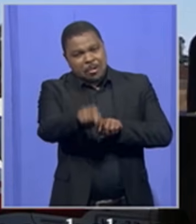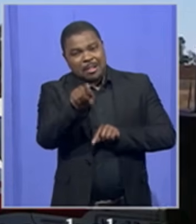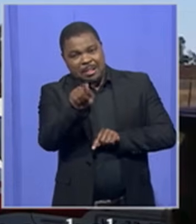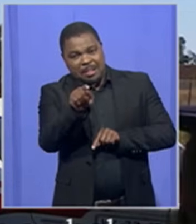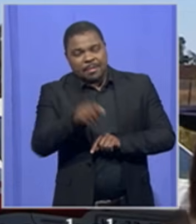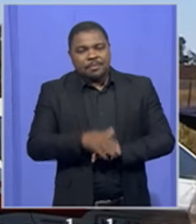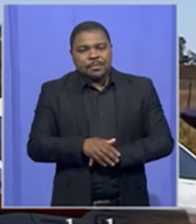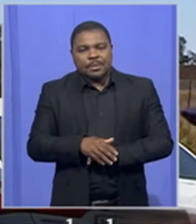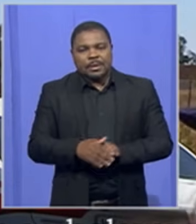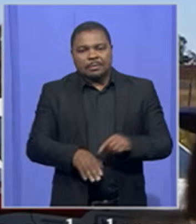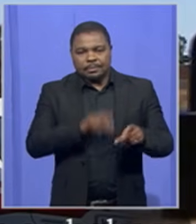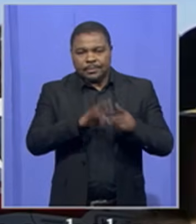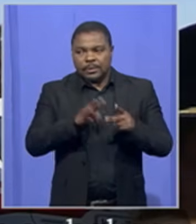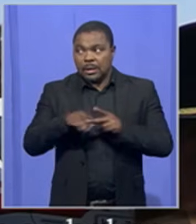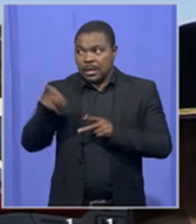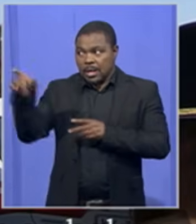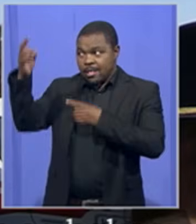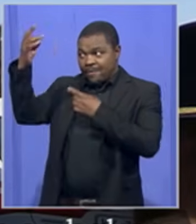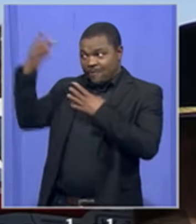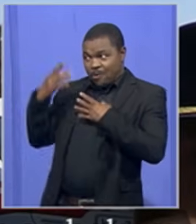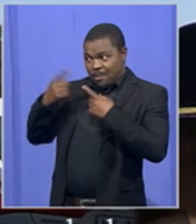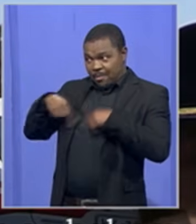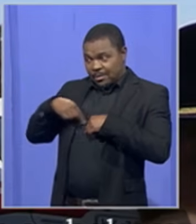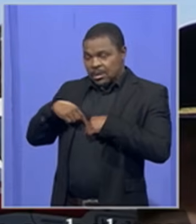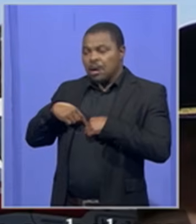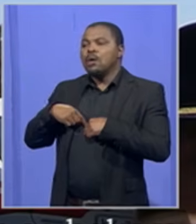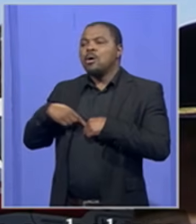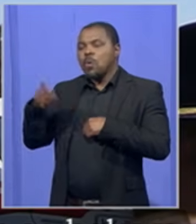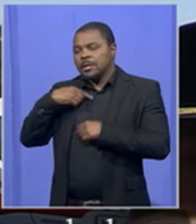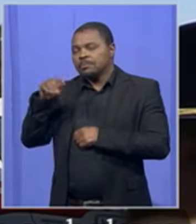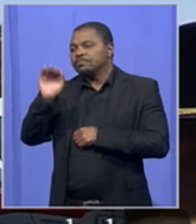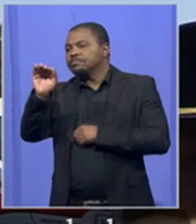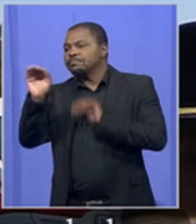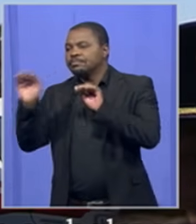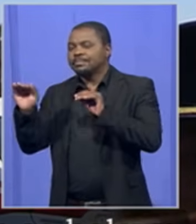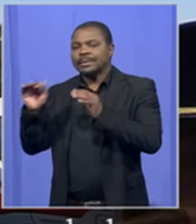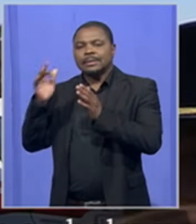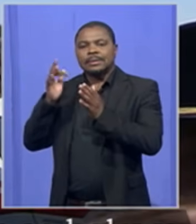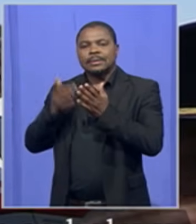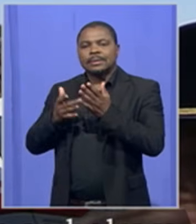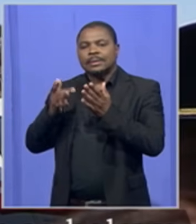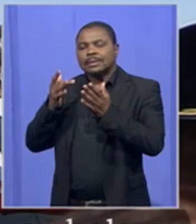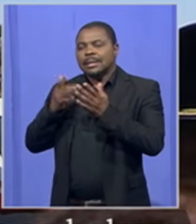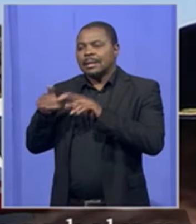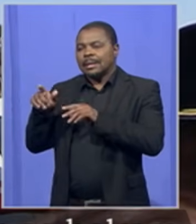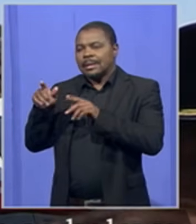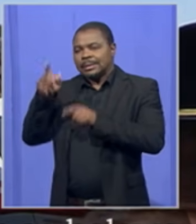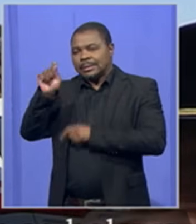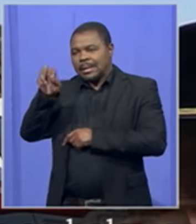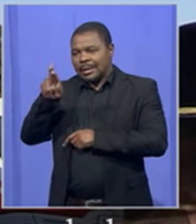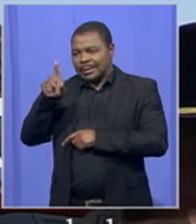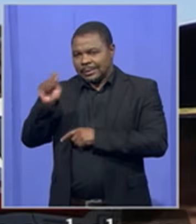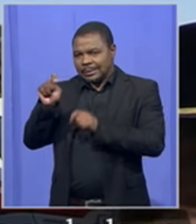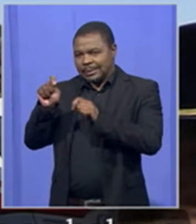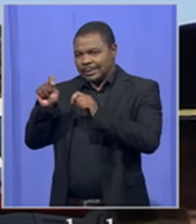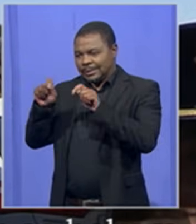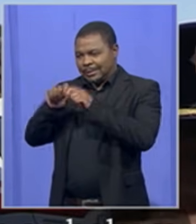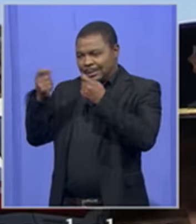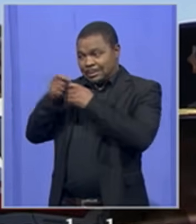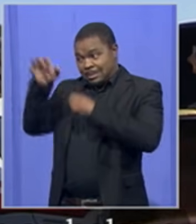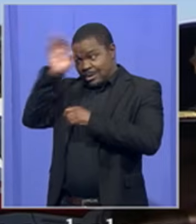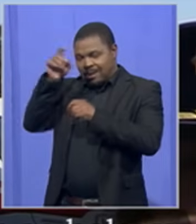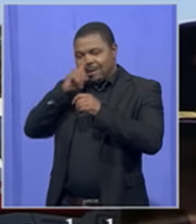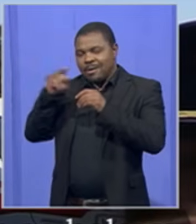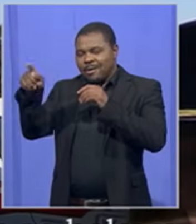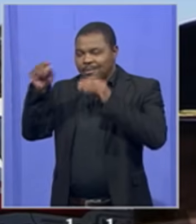they linked with us. We tasked and deployed our technical response team, TRT, Amaberet.